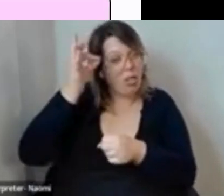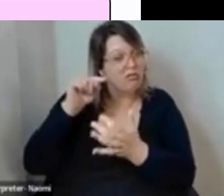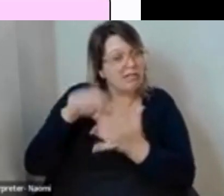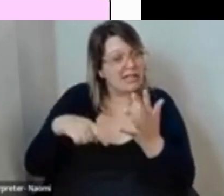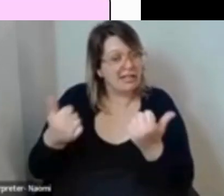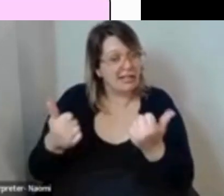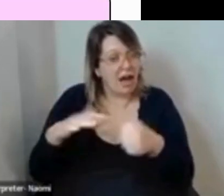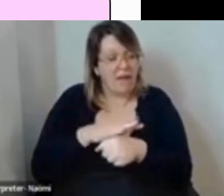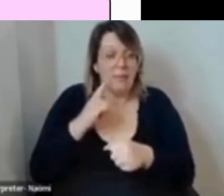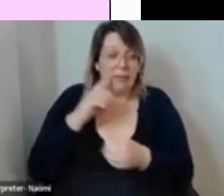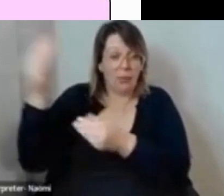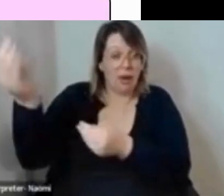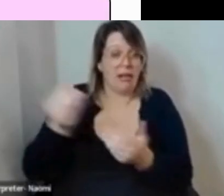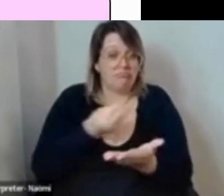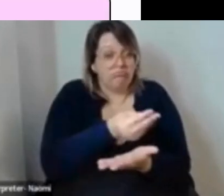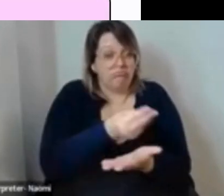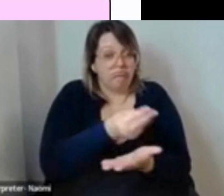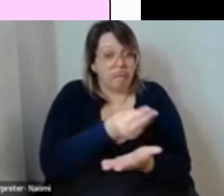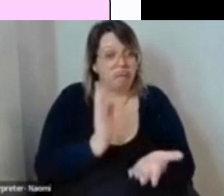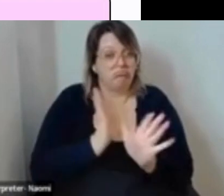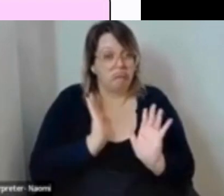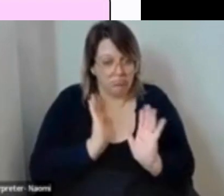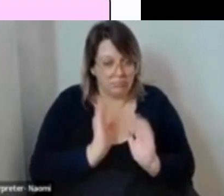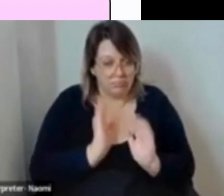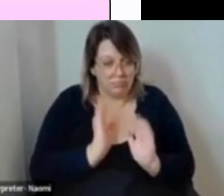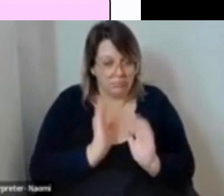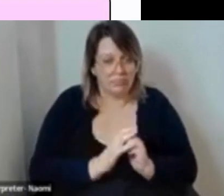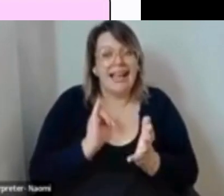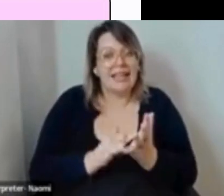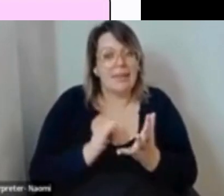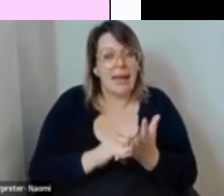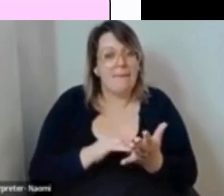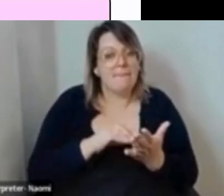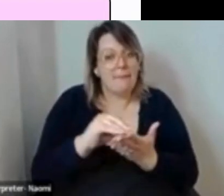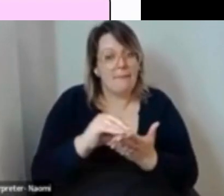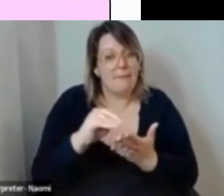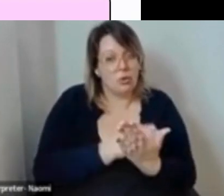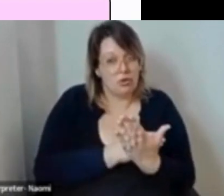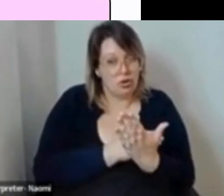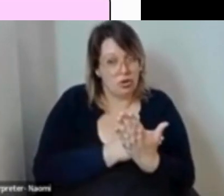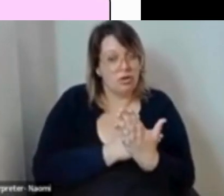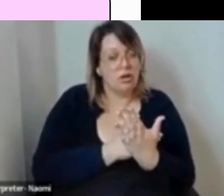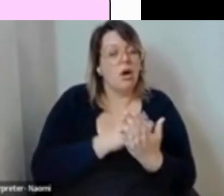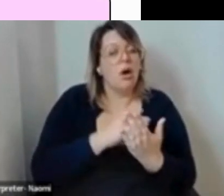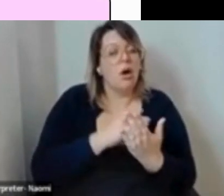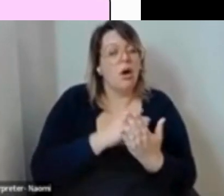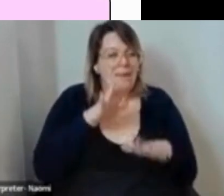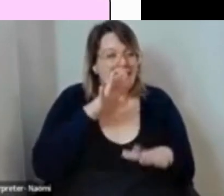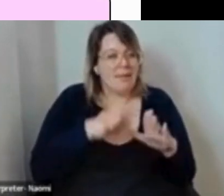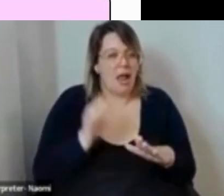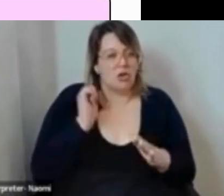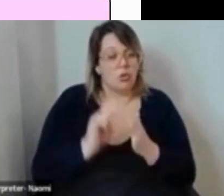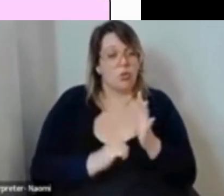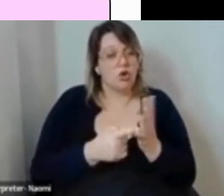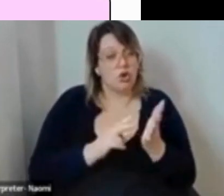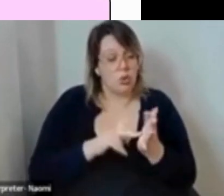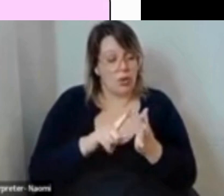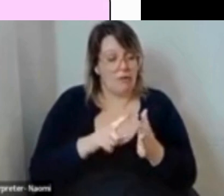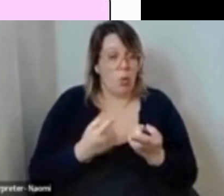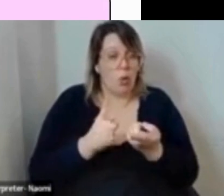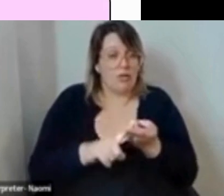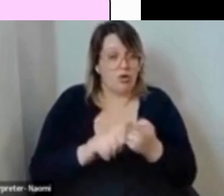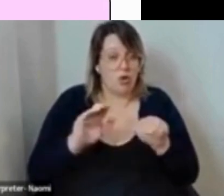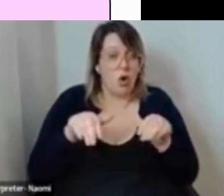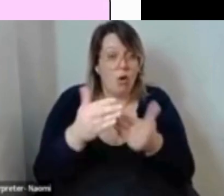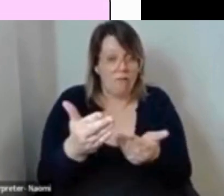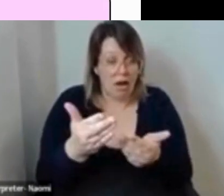needed. The September payment conditions are also intended to follow on from what you submit in June for your conditional offer, so you may find it